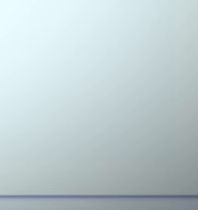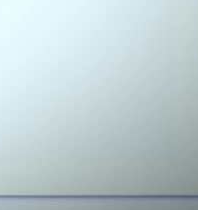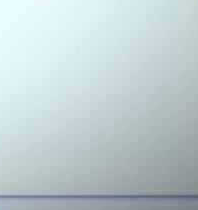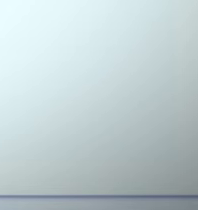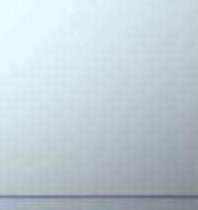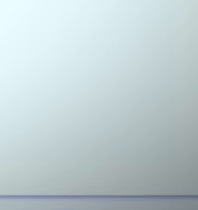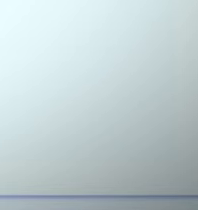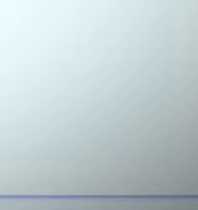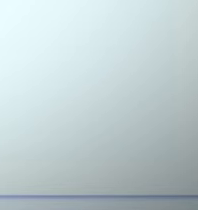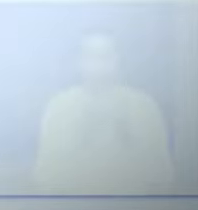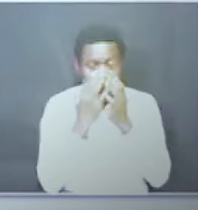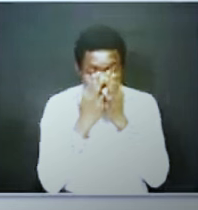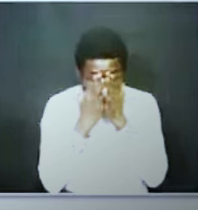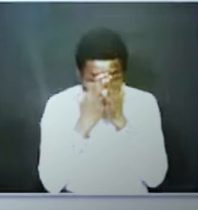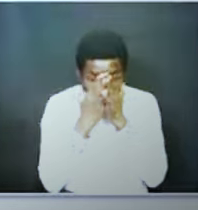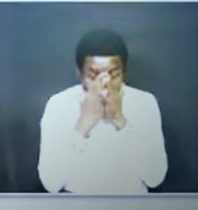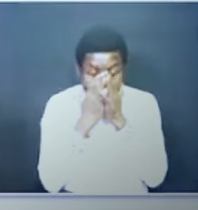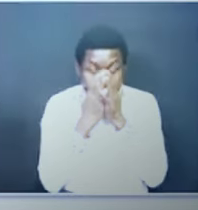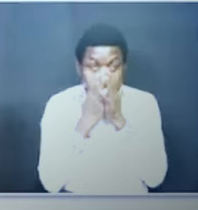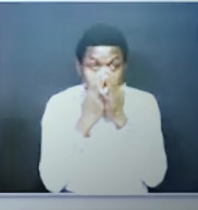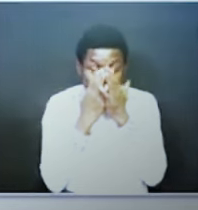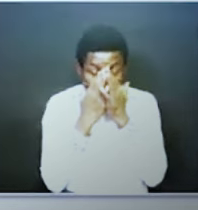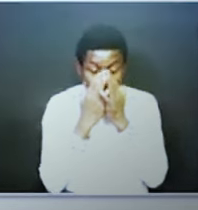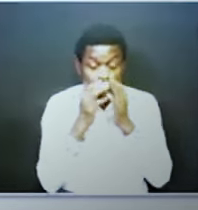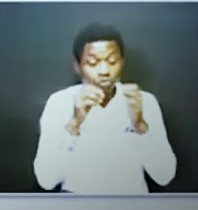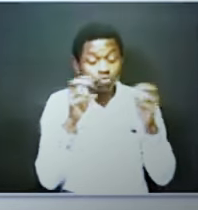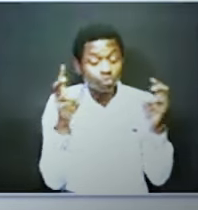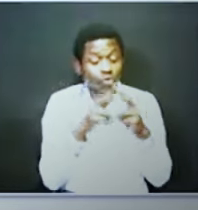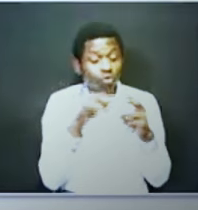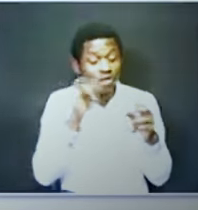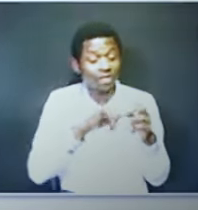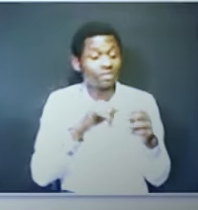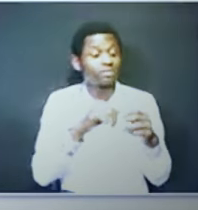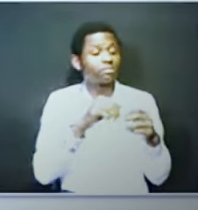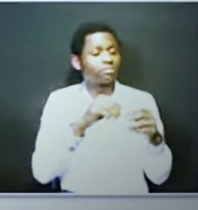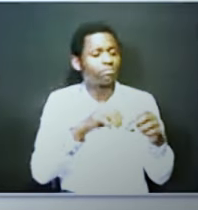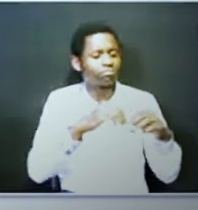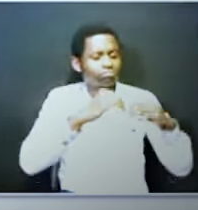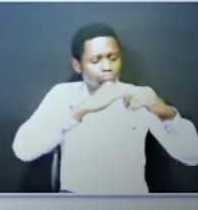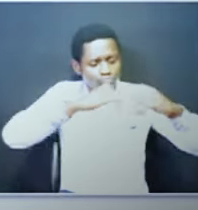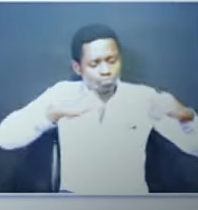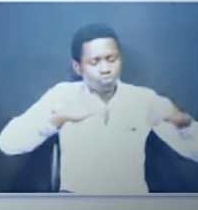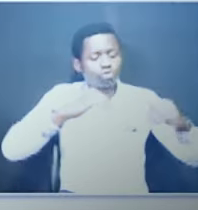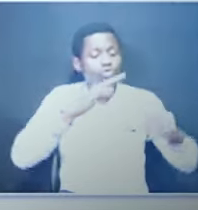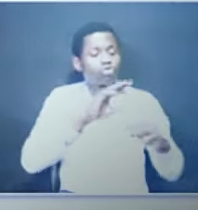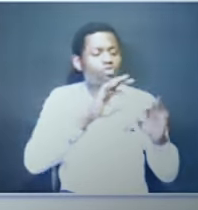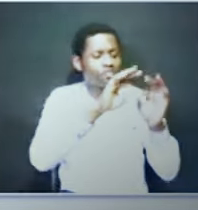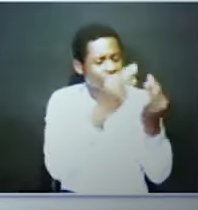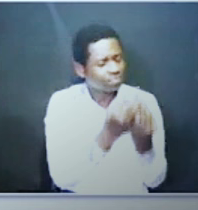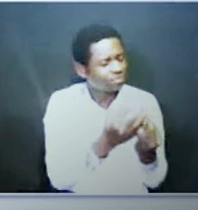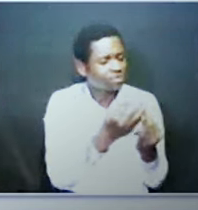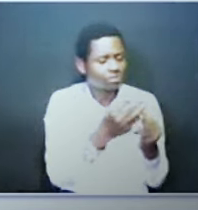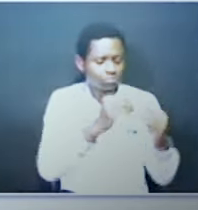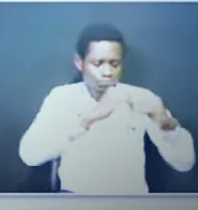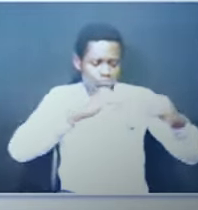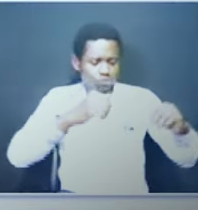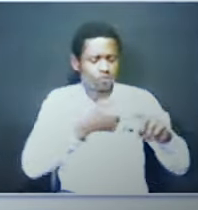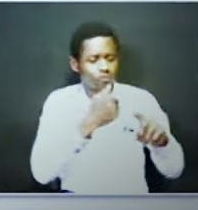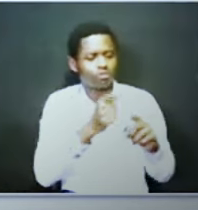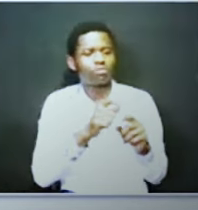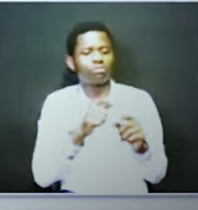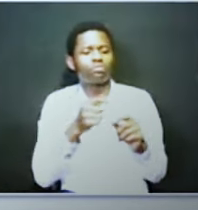Israelite society. And it is said, it preserved this family for generation